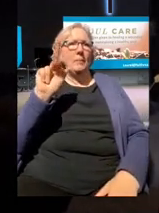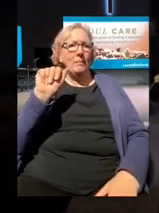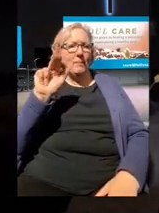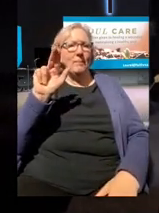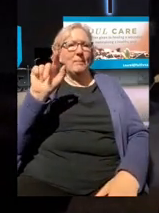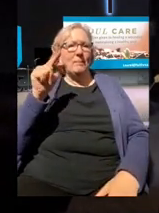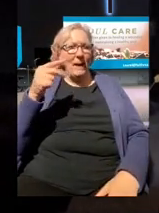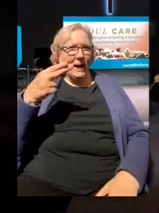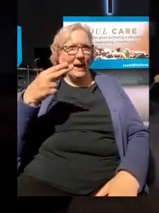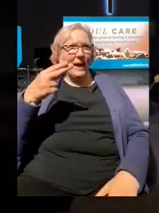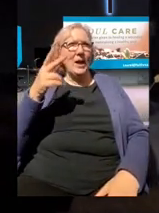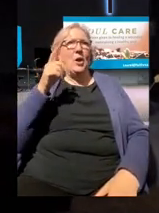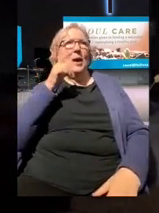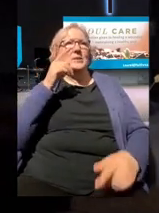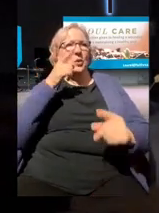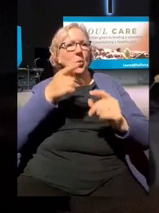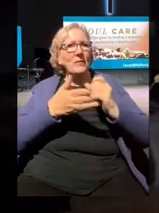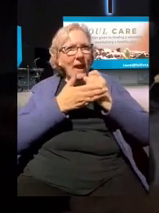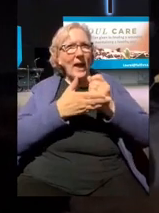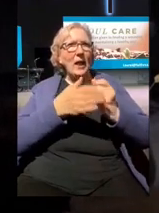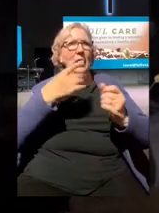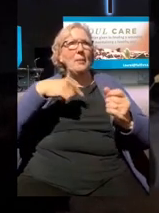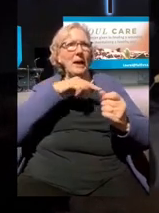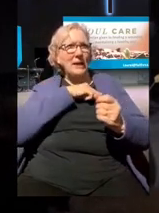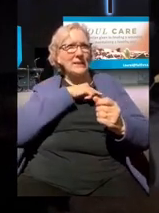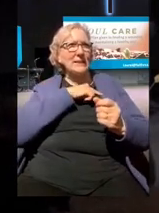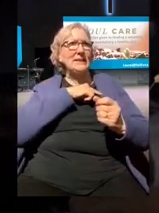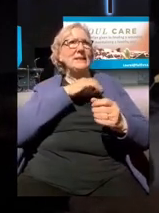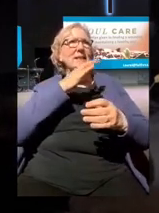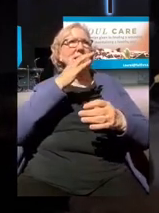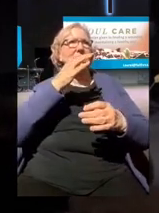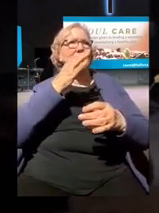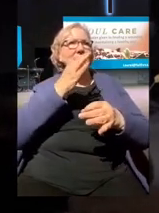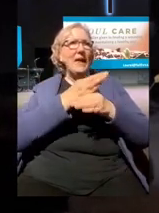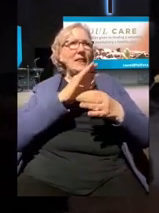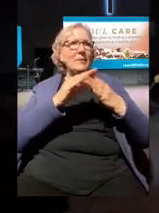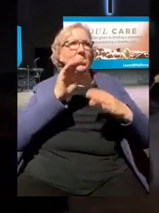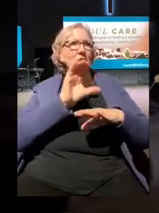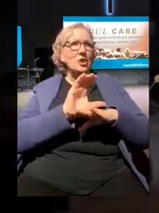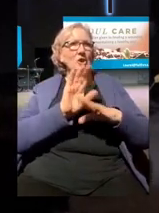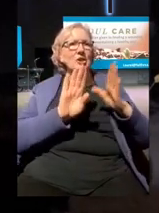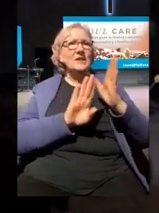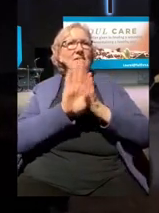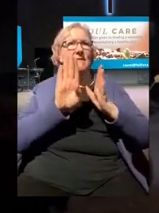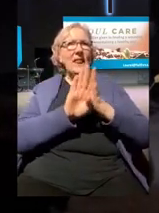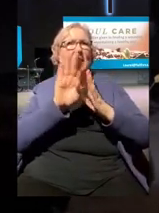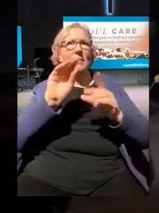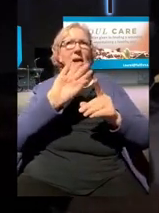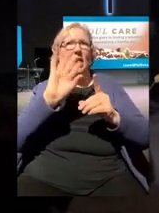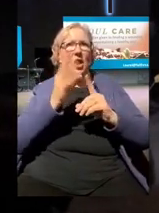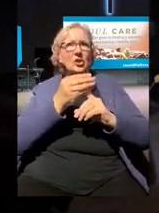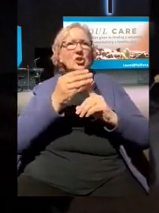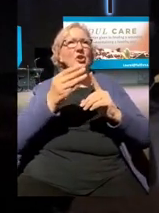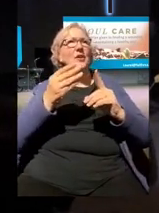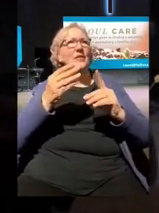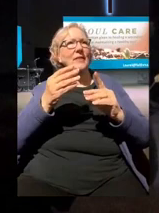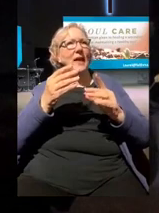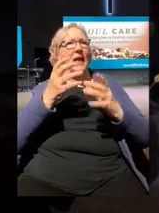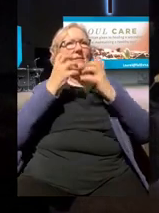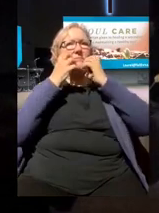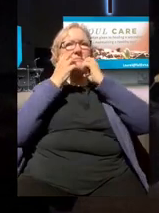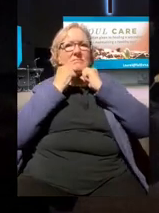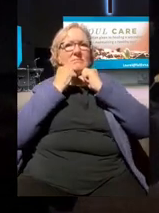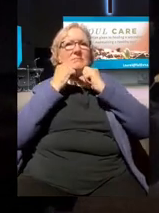helping Faith Community Church develop a culture that values soul care. Over the past year, we've